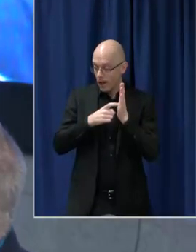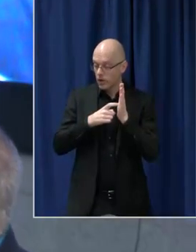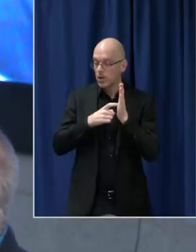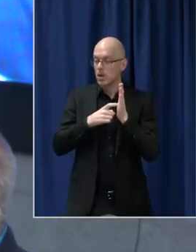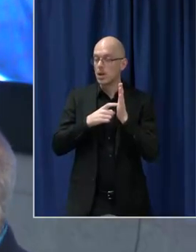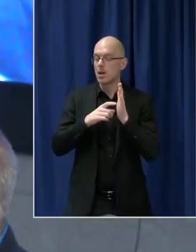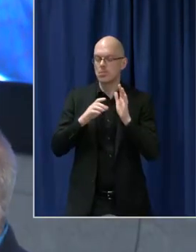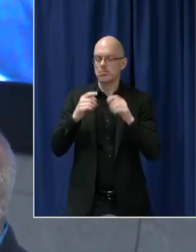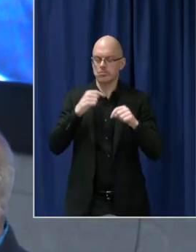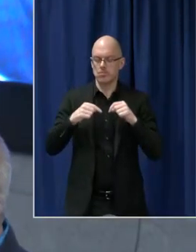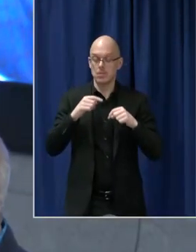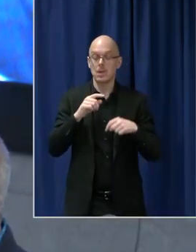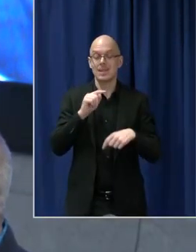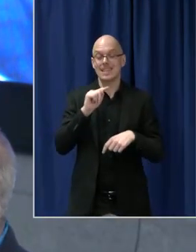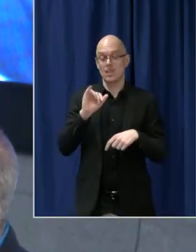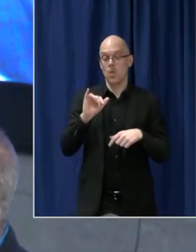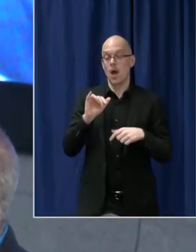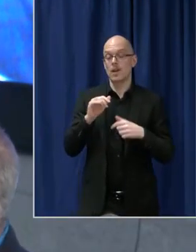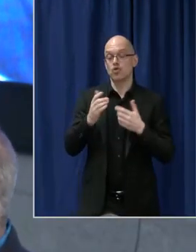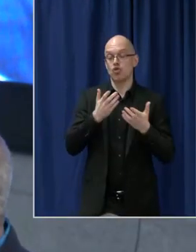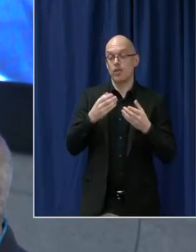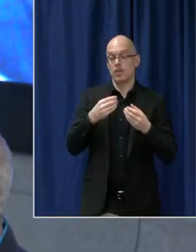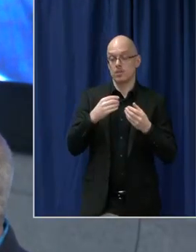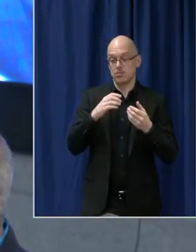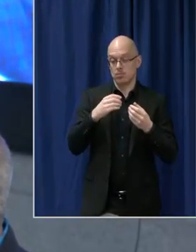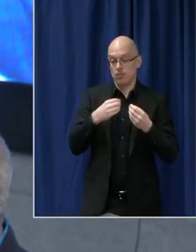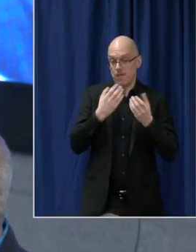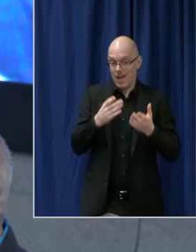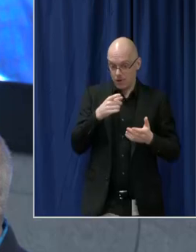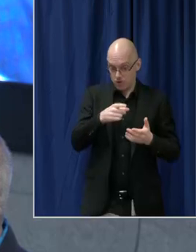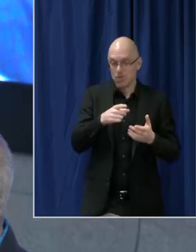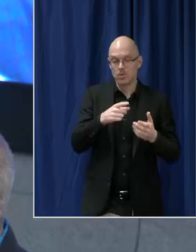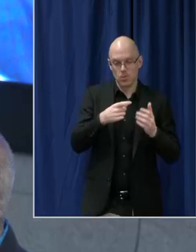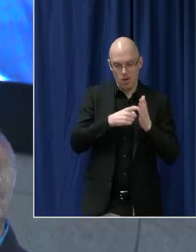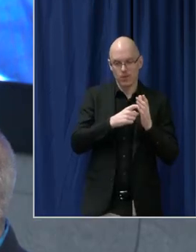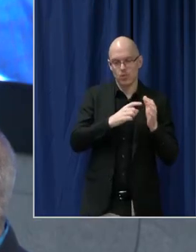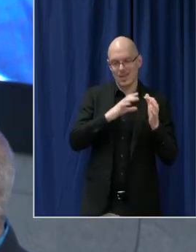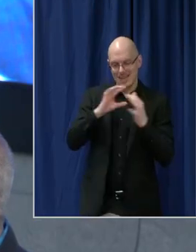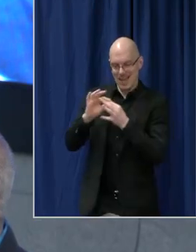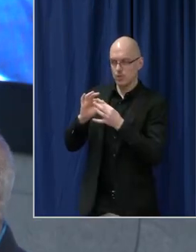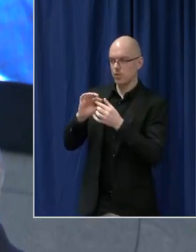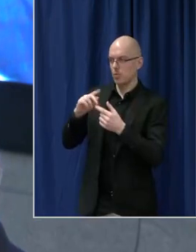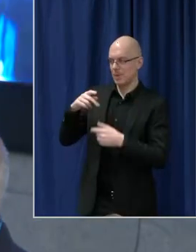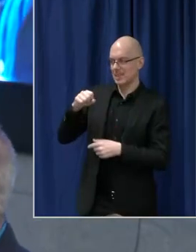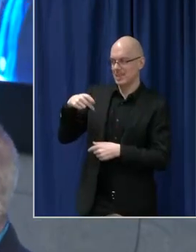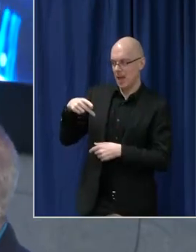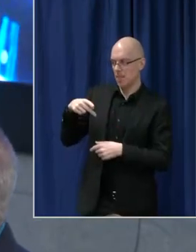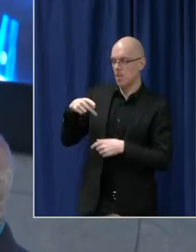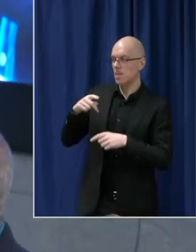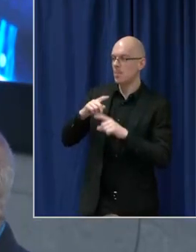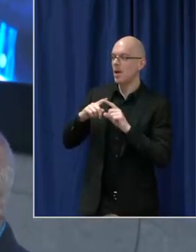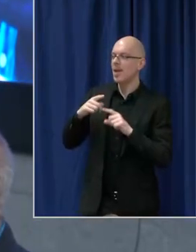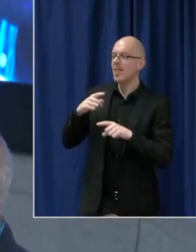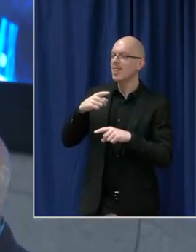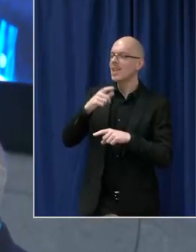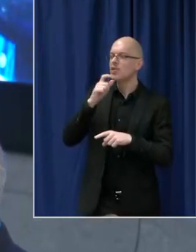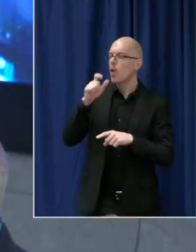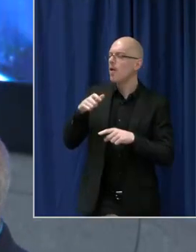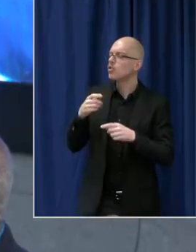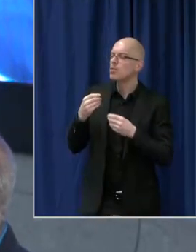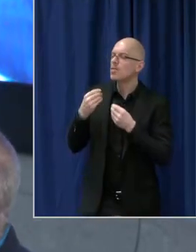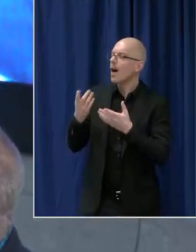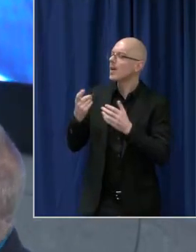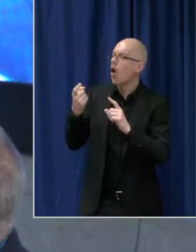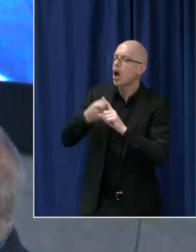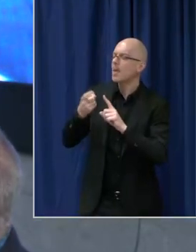The TTY service provider is required to connect to the PSAP, but they don't necessarily have to provide like automatic location or anything